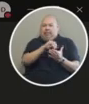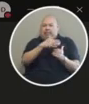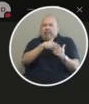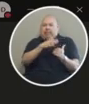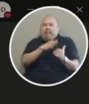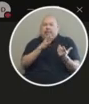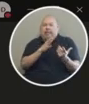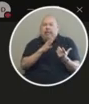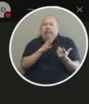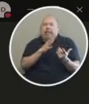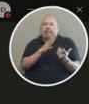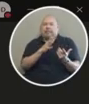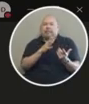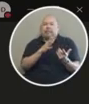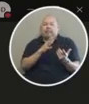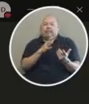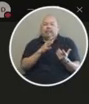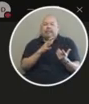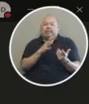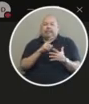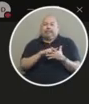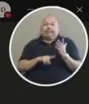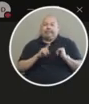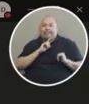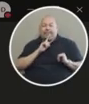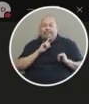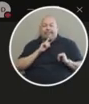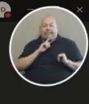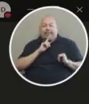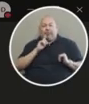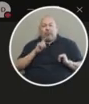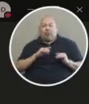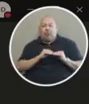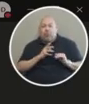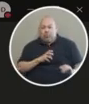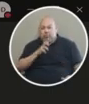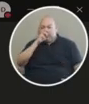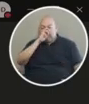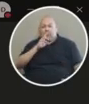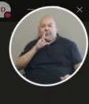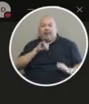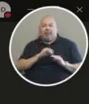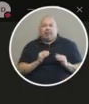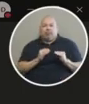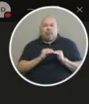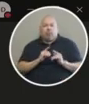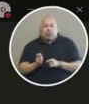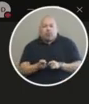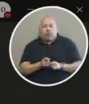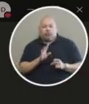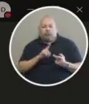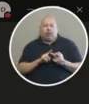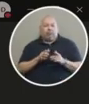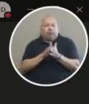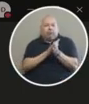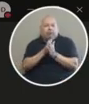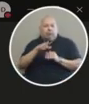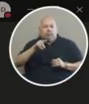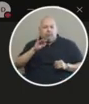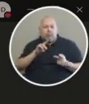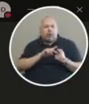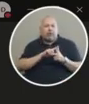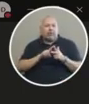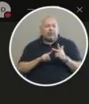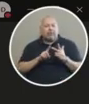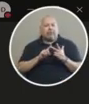next directive that comes out is going to be more restrictive, and it will speak to that. It'll speak to the golf courses, it'll speak to the parks, and it'll